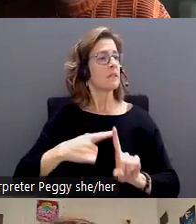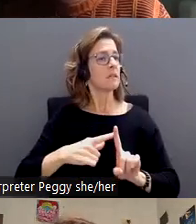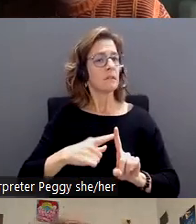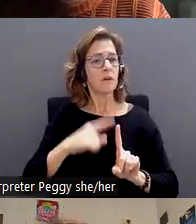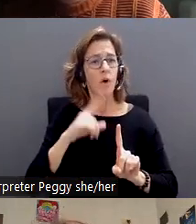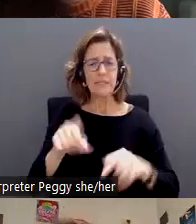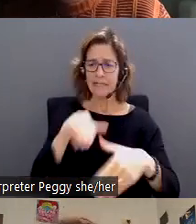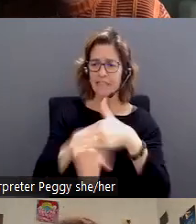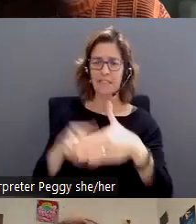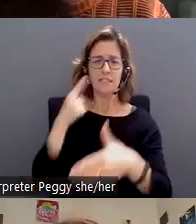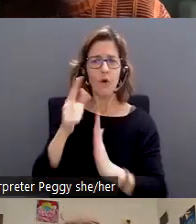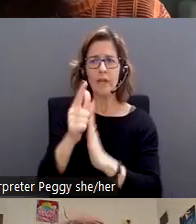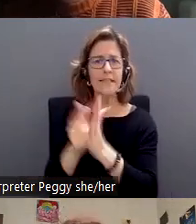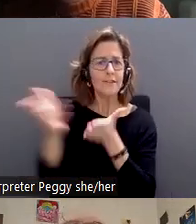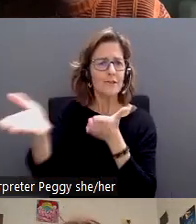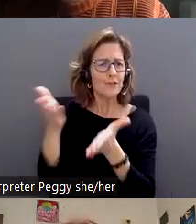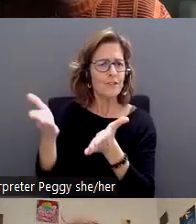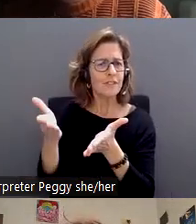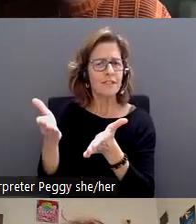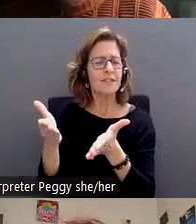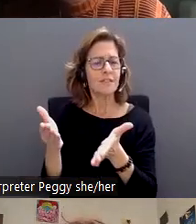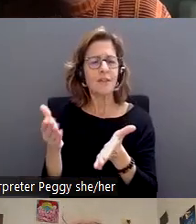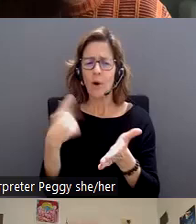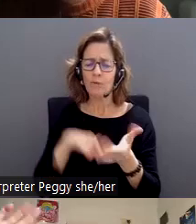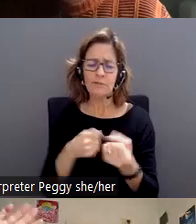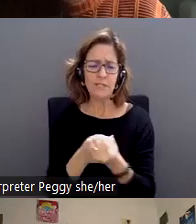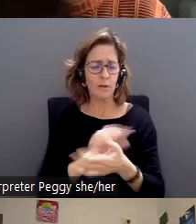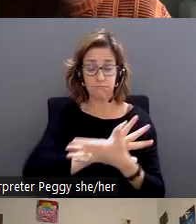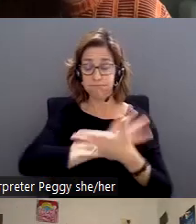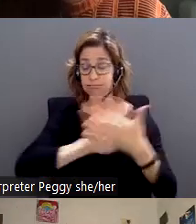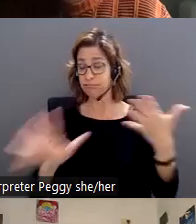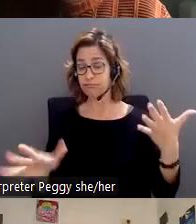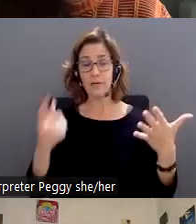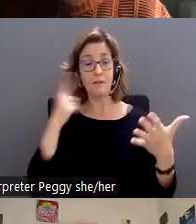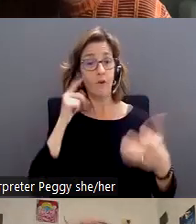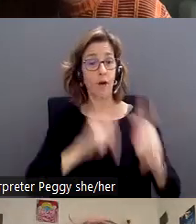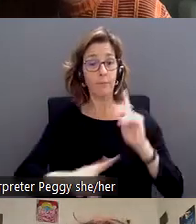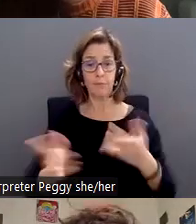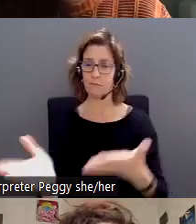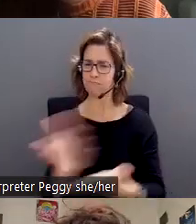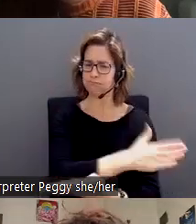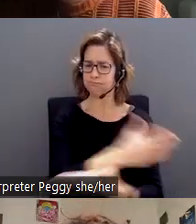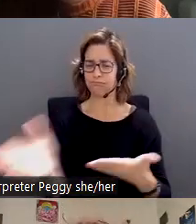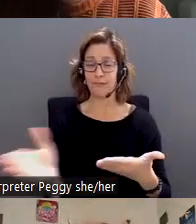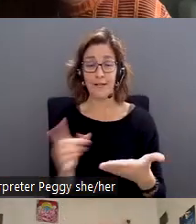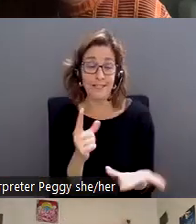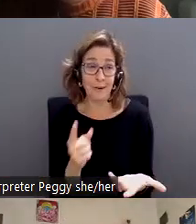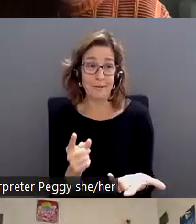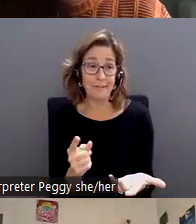to justice, with legal supports and things of that nature. And so it's a huge endeavor, frankly, that